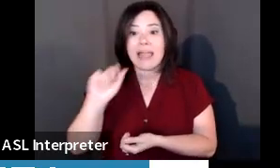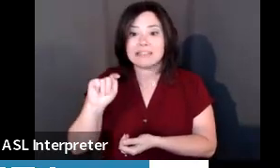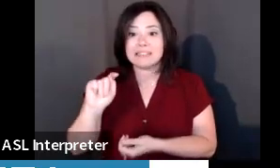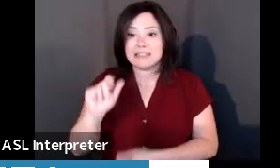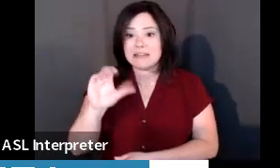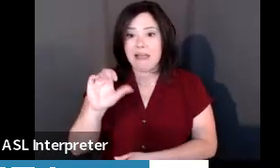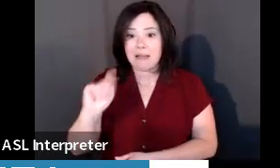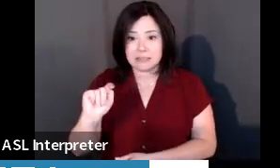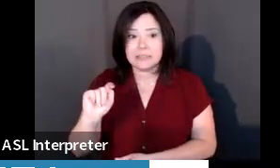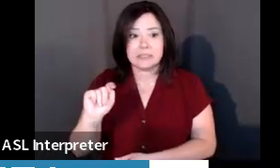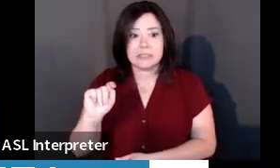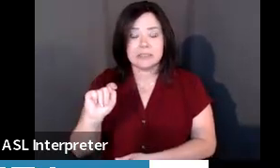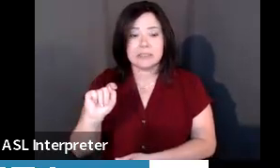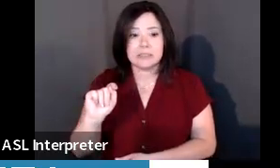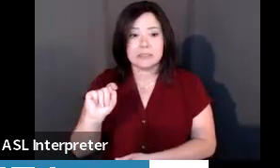that